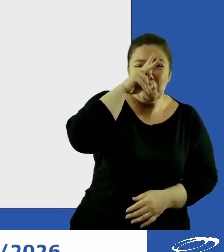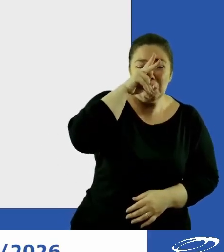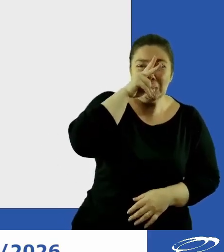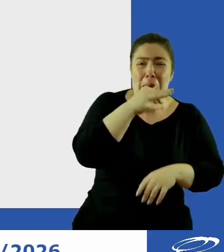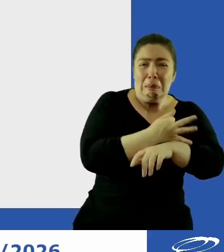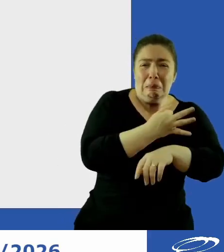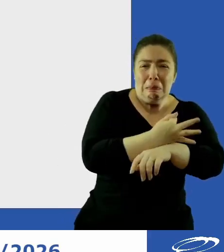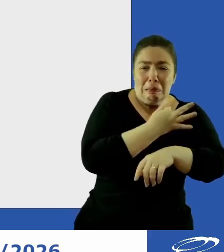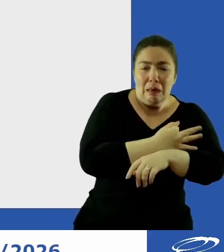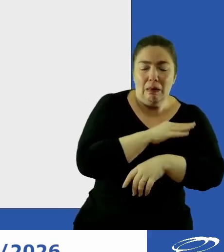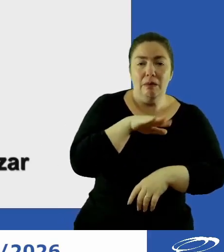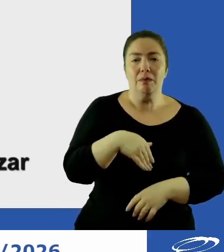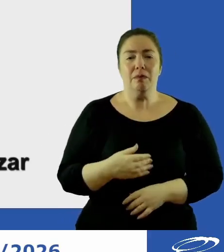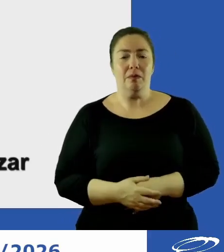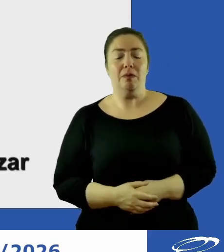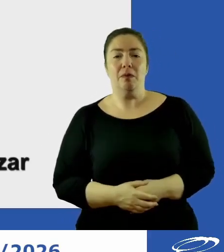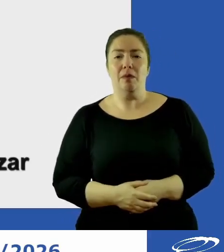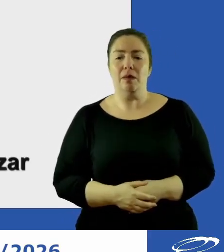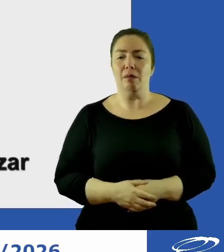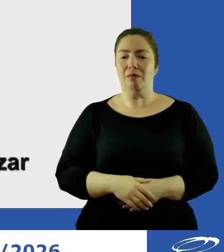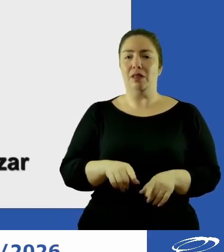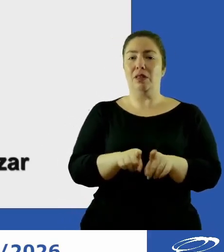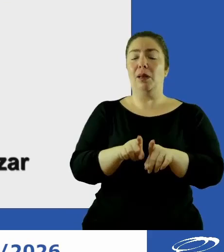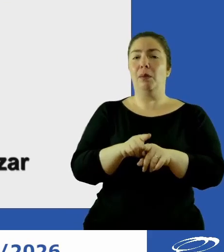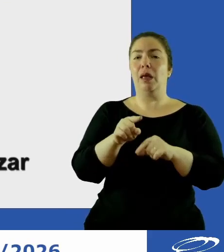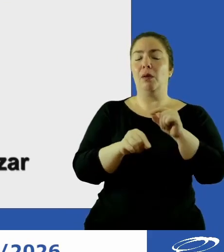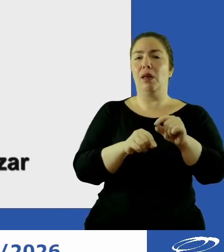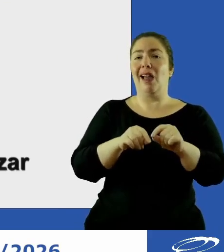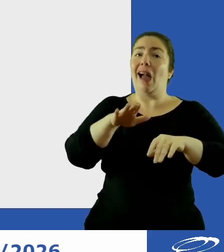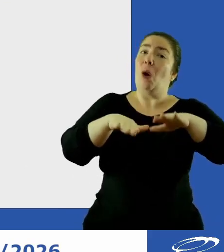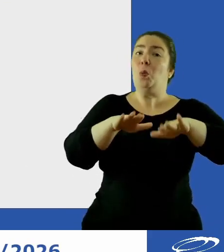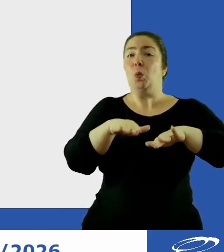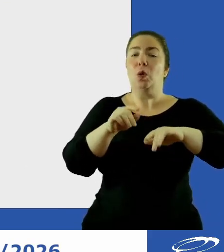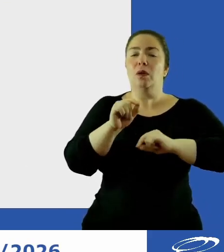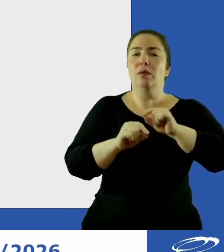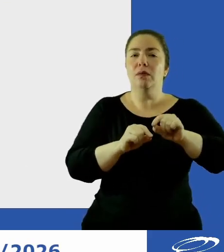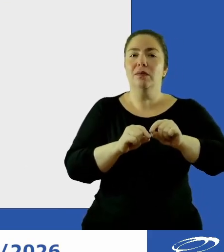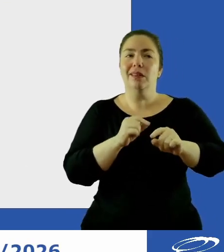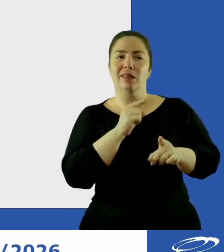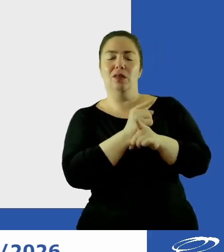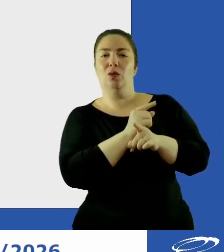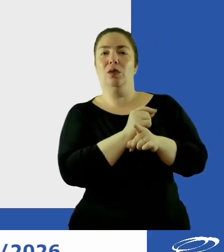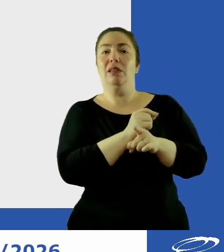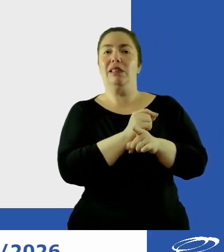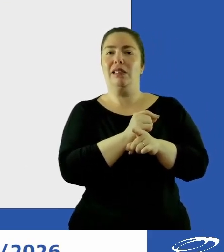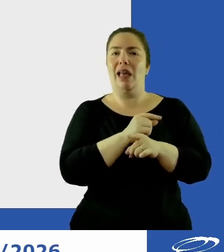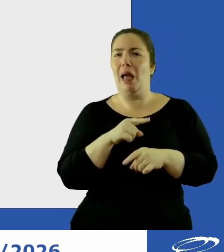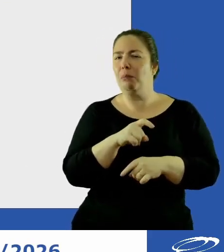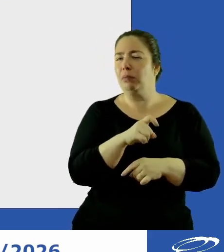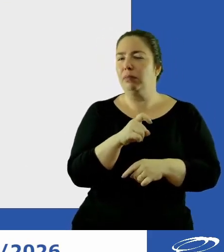high. And also, in some occasions, we cannot use rifampin because of resistance. It's less